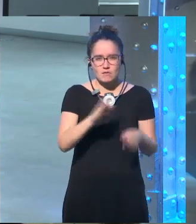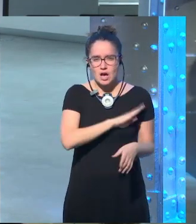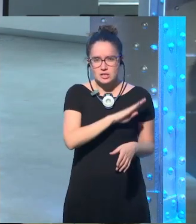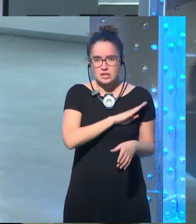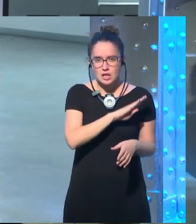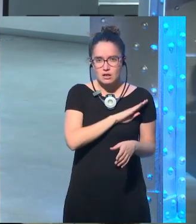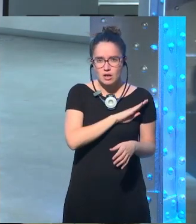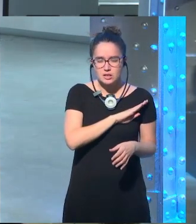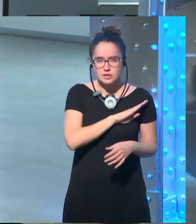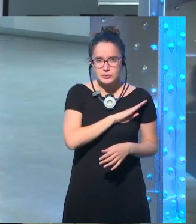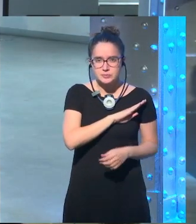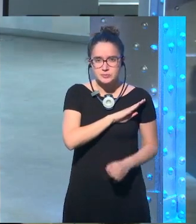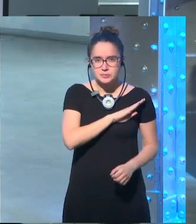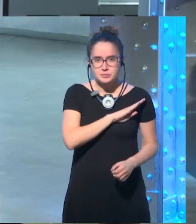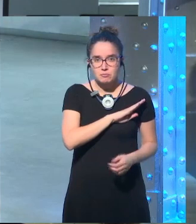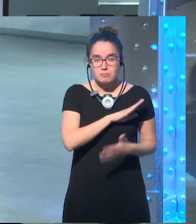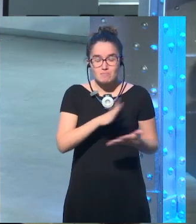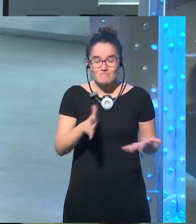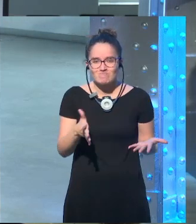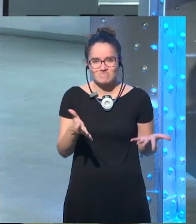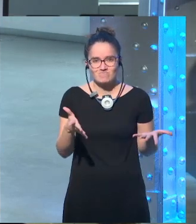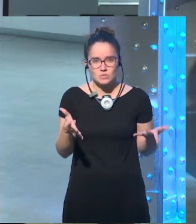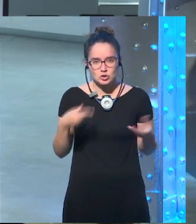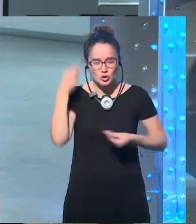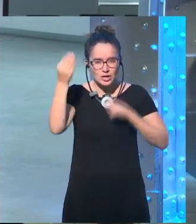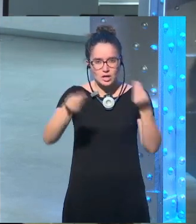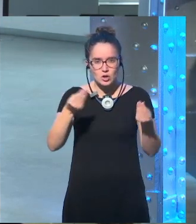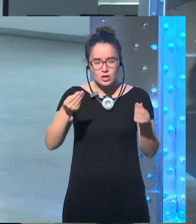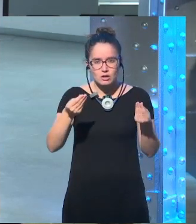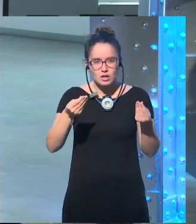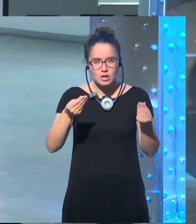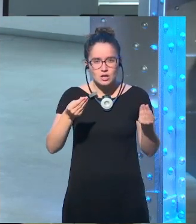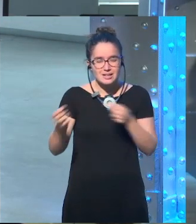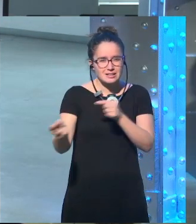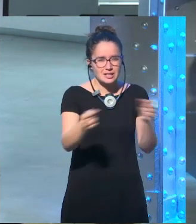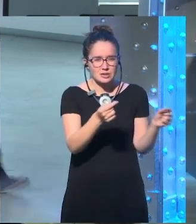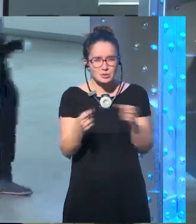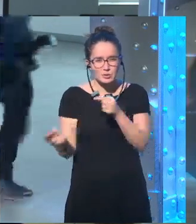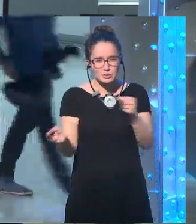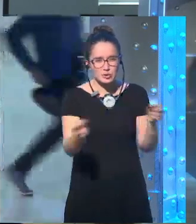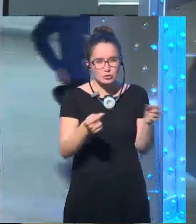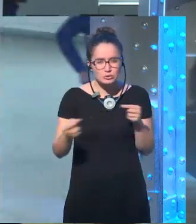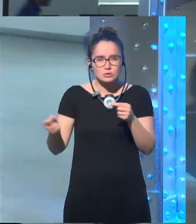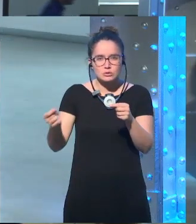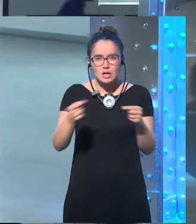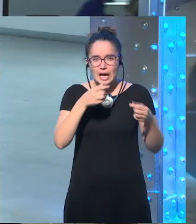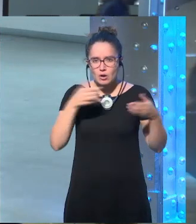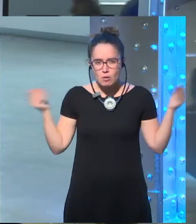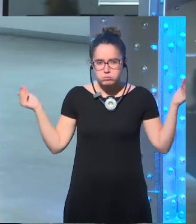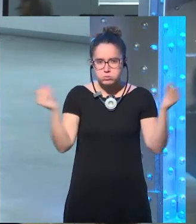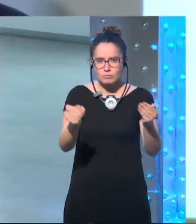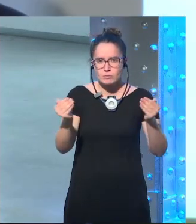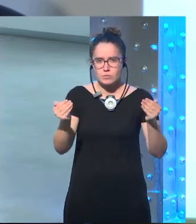it's unfortunate, I believe, that most of the discussion is focused on the subject